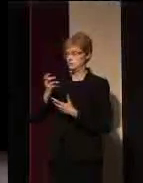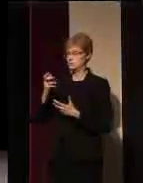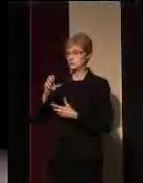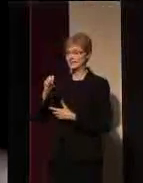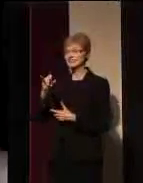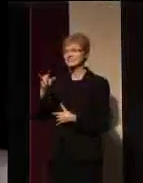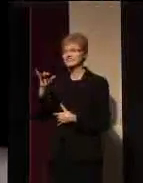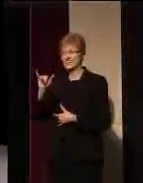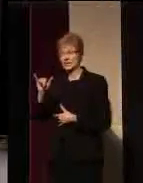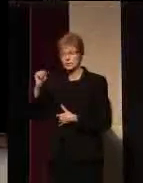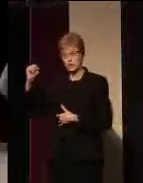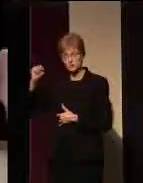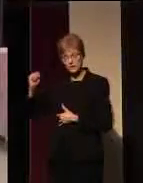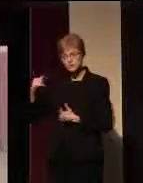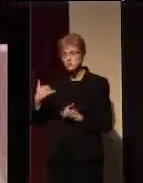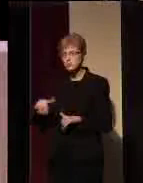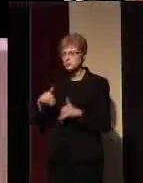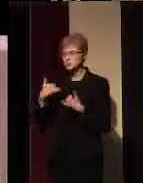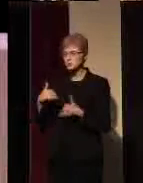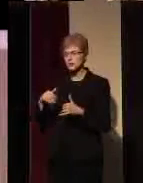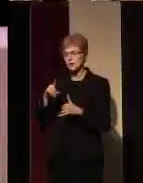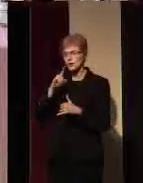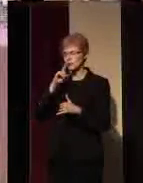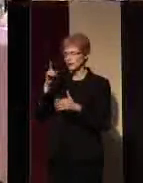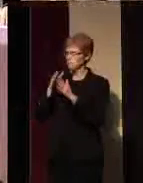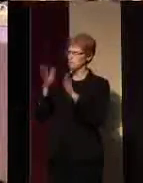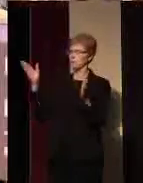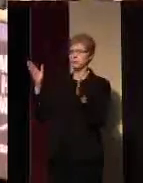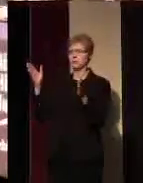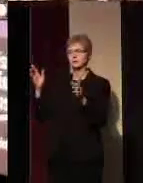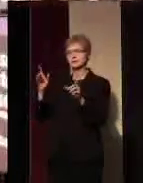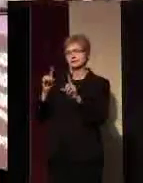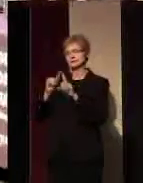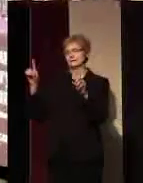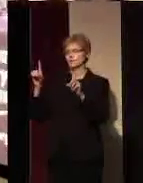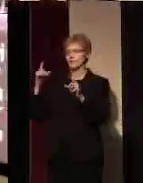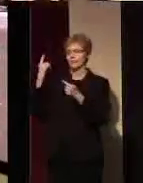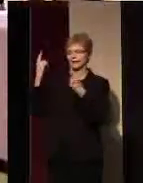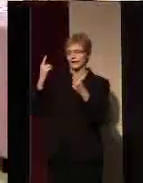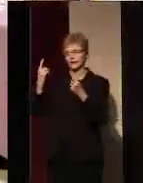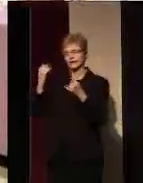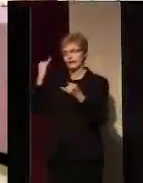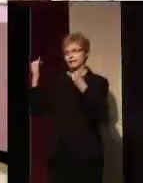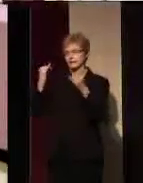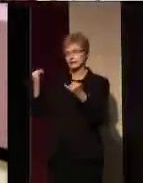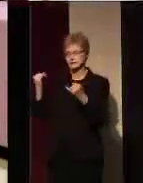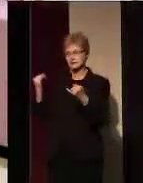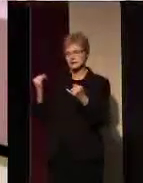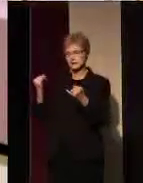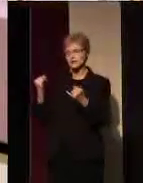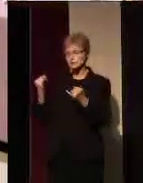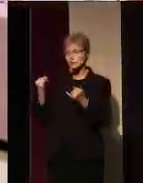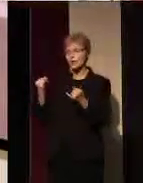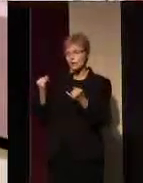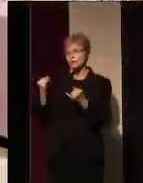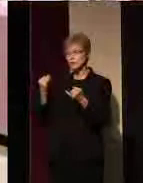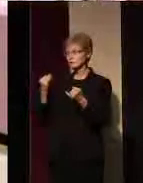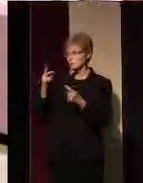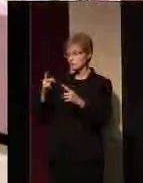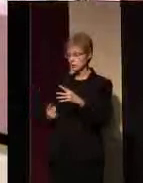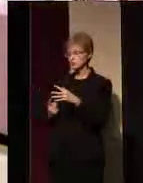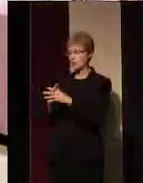symphony protest, which was, I mean, out-of-the-box thinking is really kind of cool and educates a whole bunch of people who otherwise wouldn't have been available to those